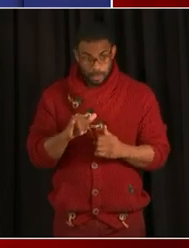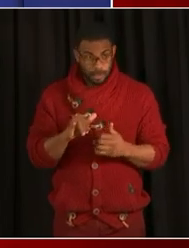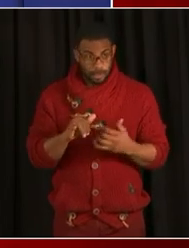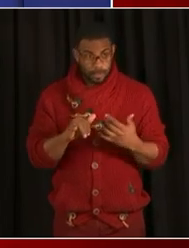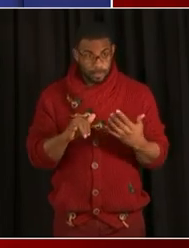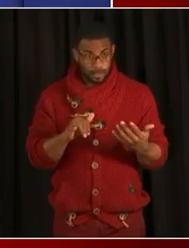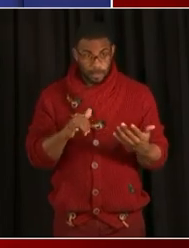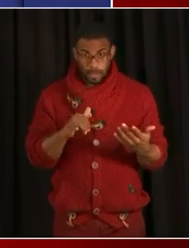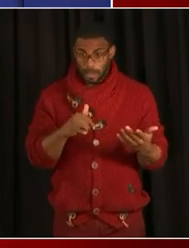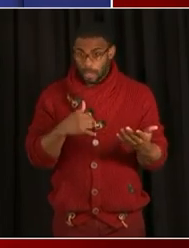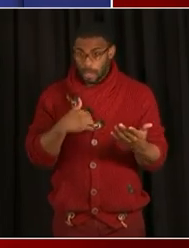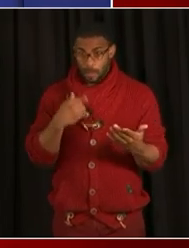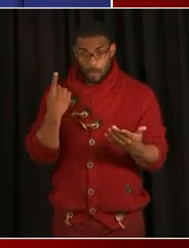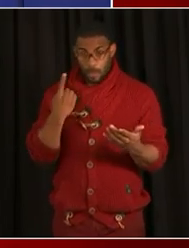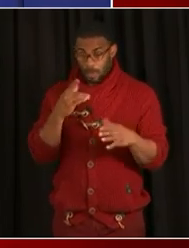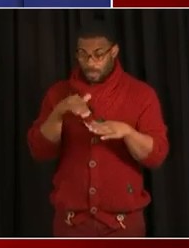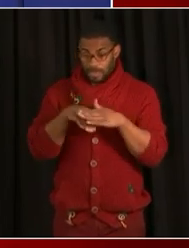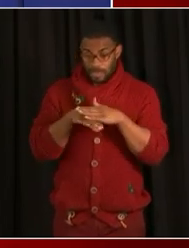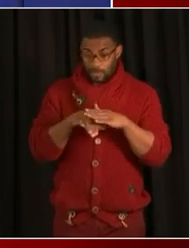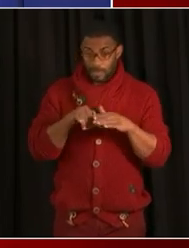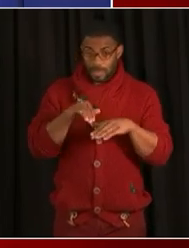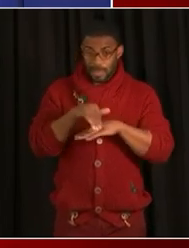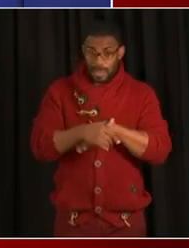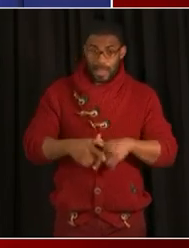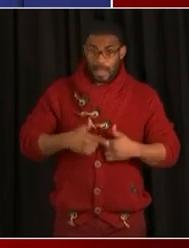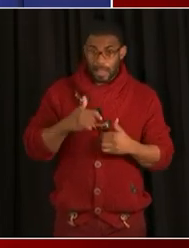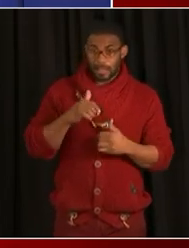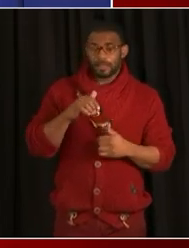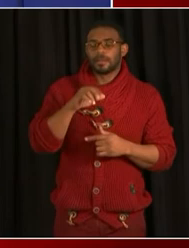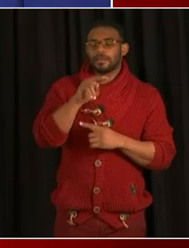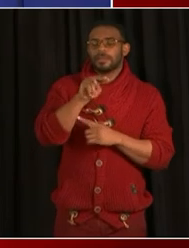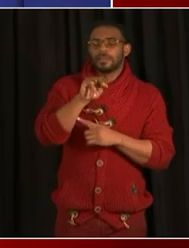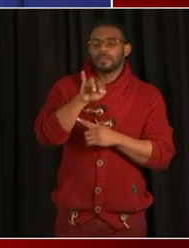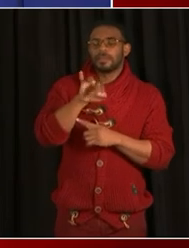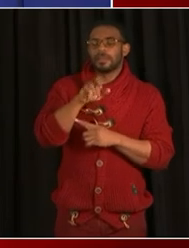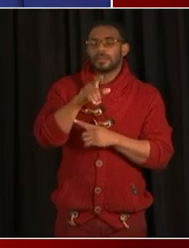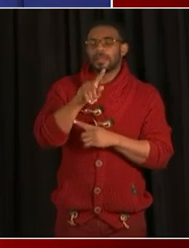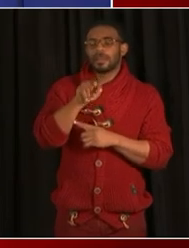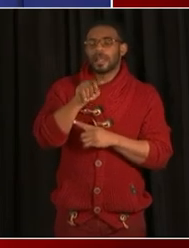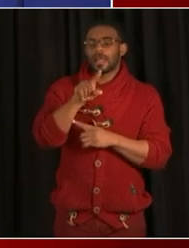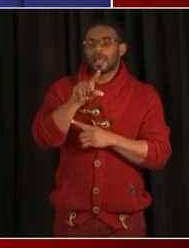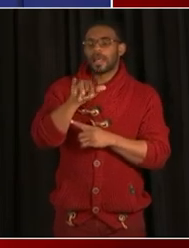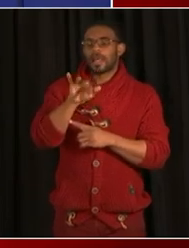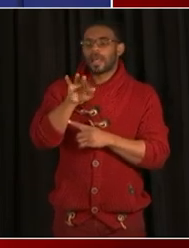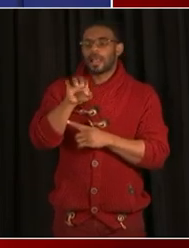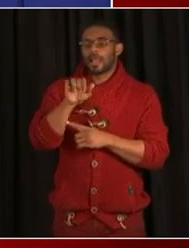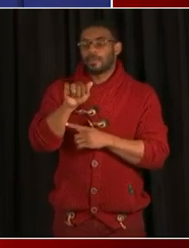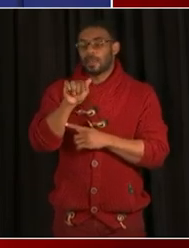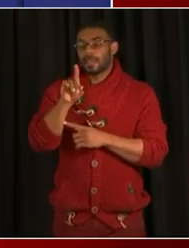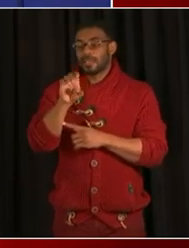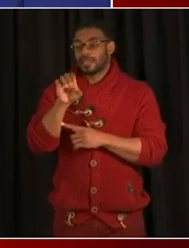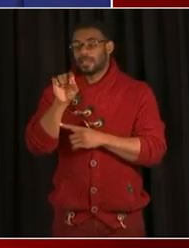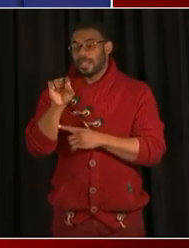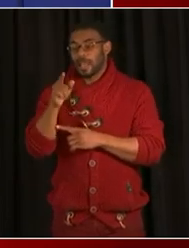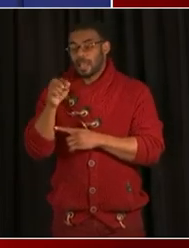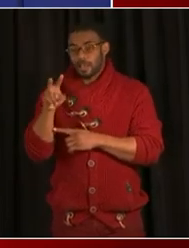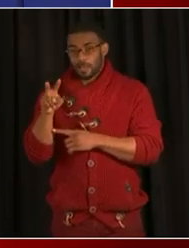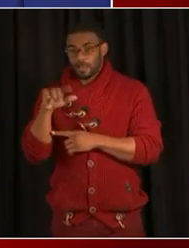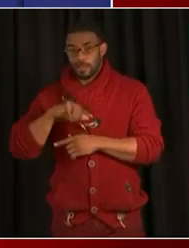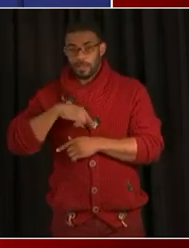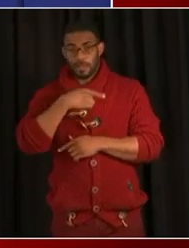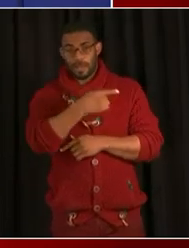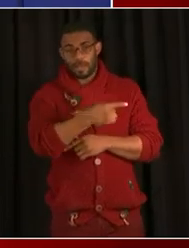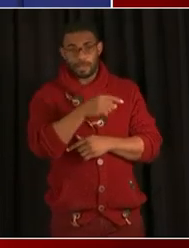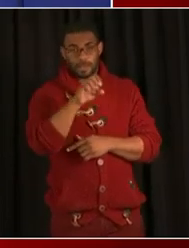that, I am always accessible at nightlife@dc.gov, and I will pass it off to